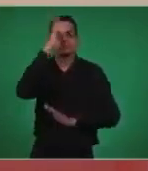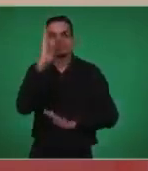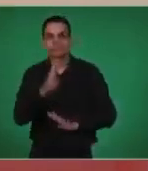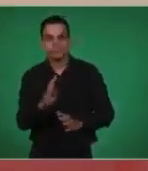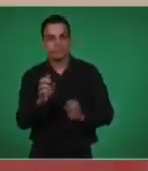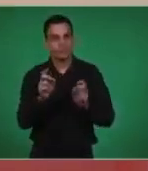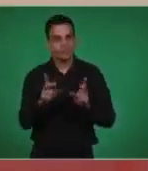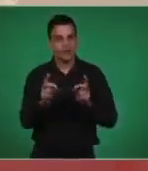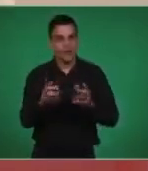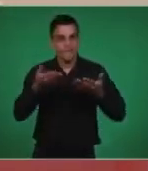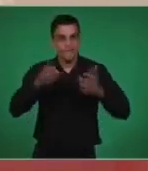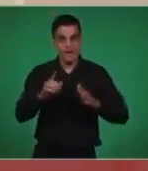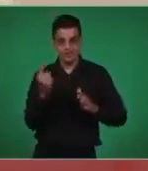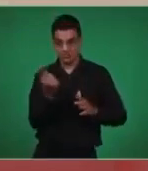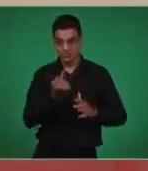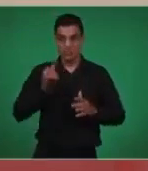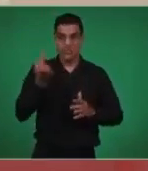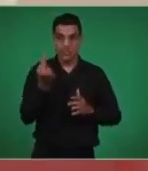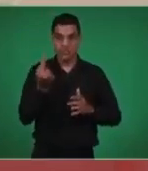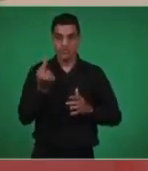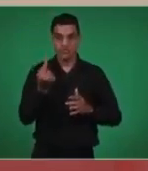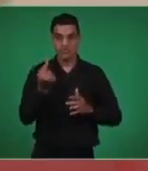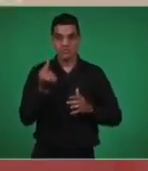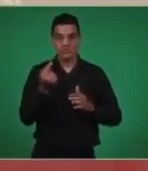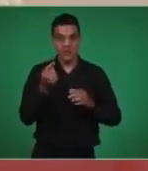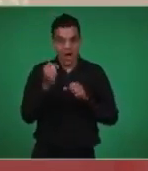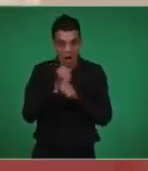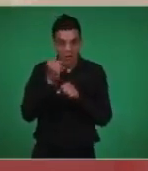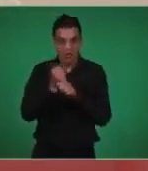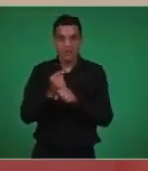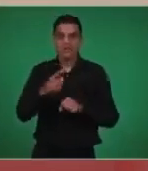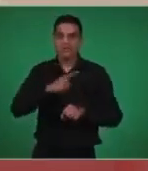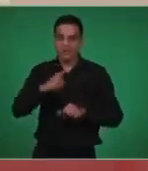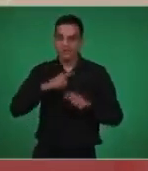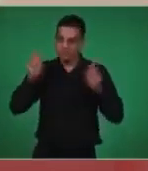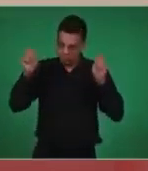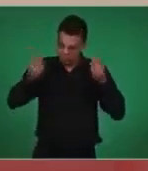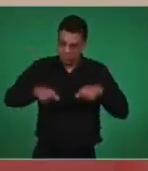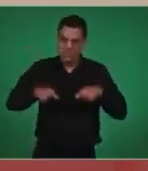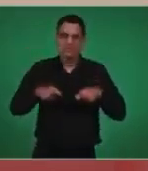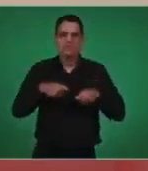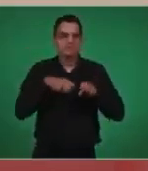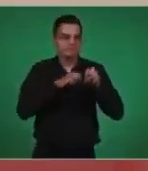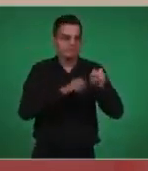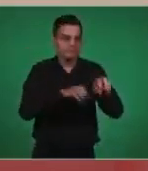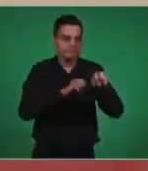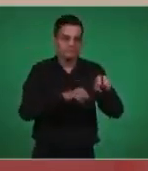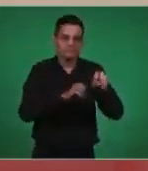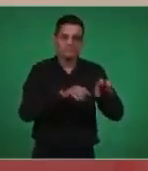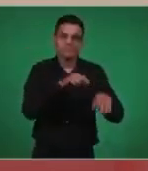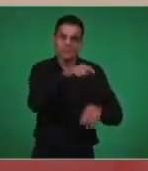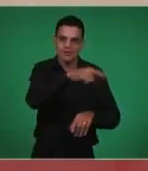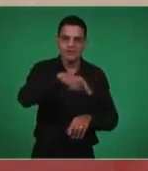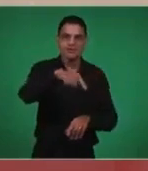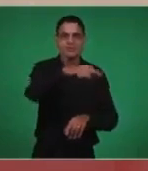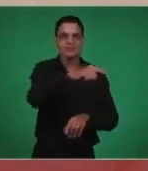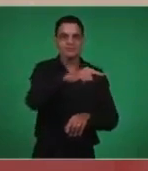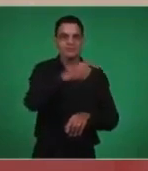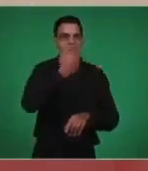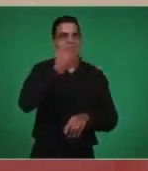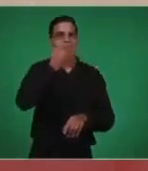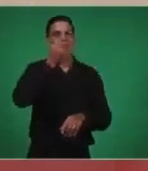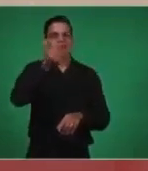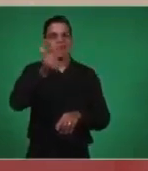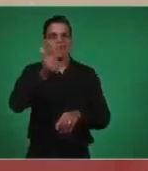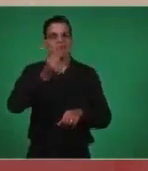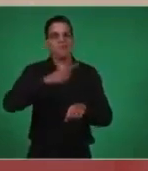this? Have the ability to place our children in a situation that is better,